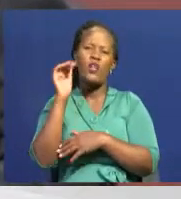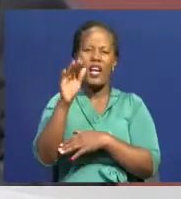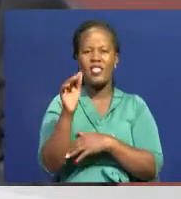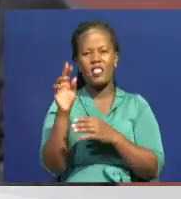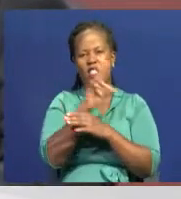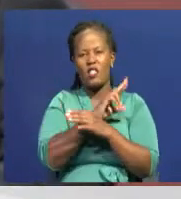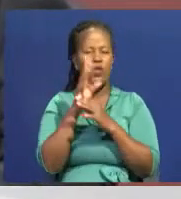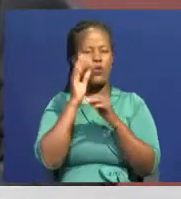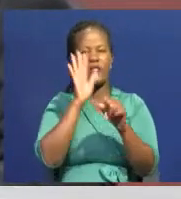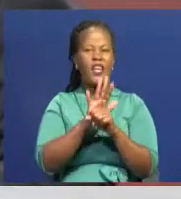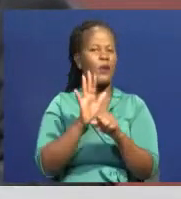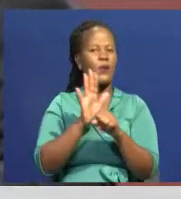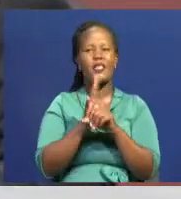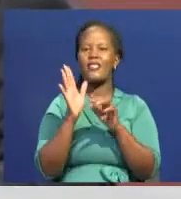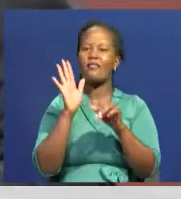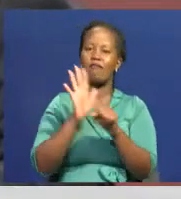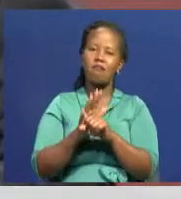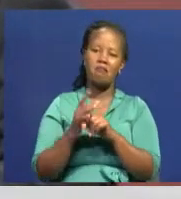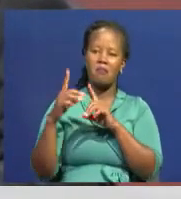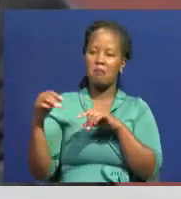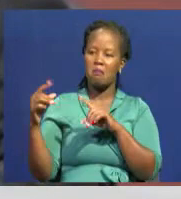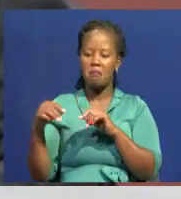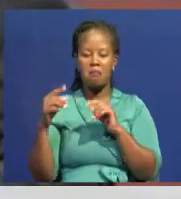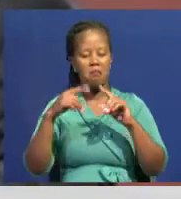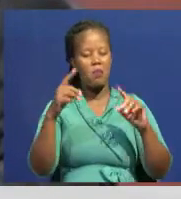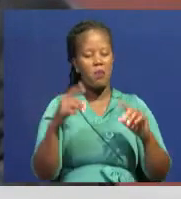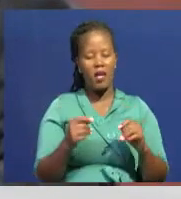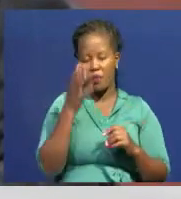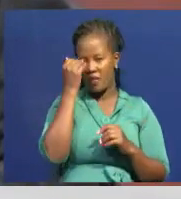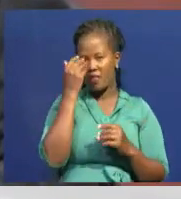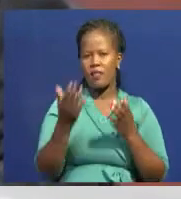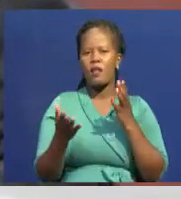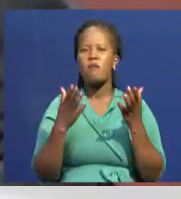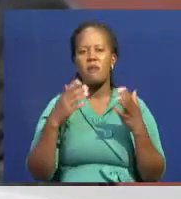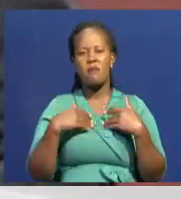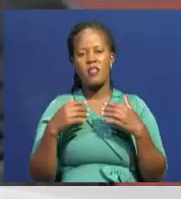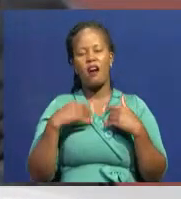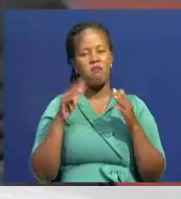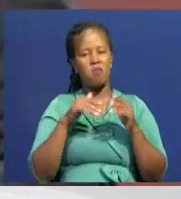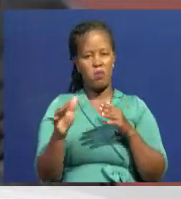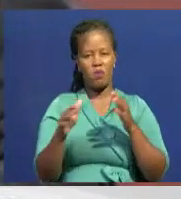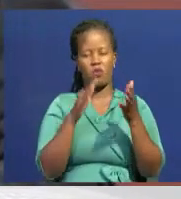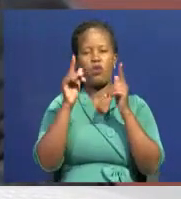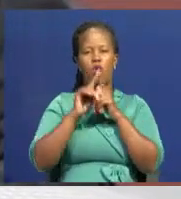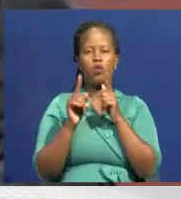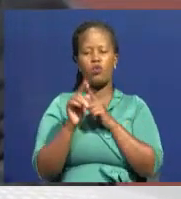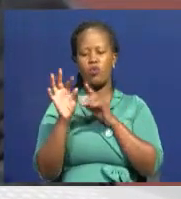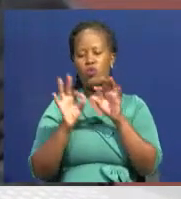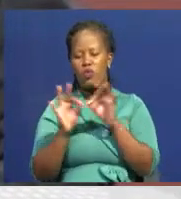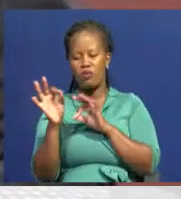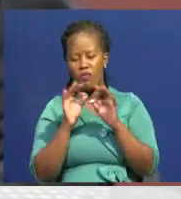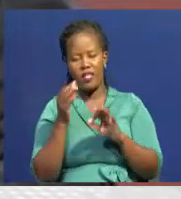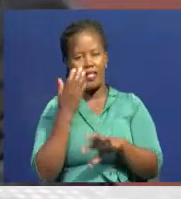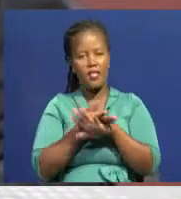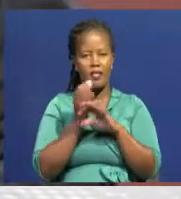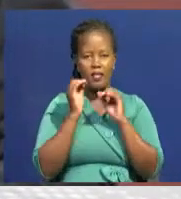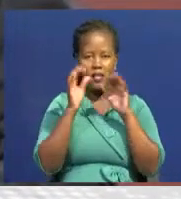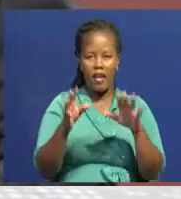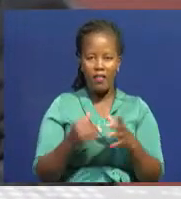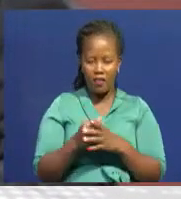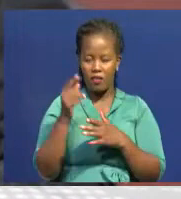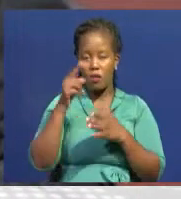We've used so many words because maybe we didn't have space for them. Rather, we had not defined what really estate brokers